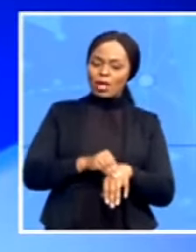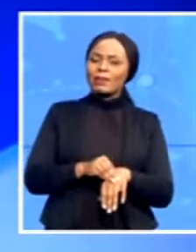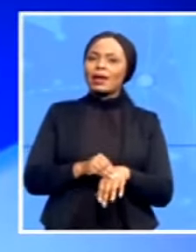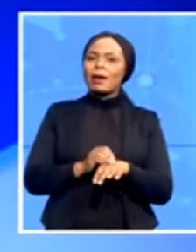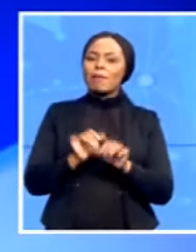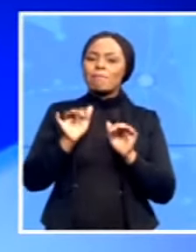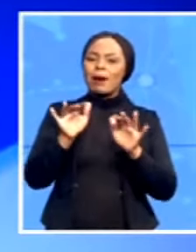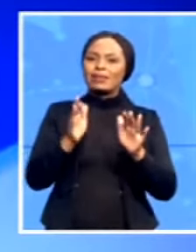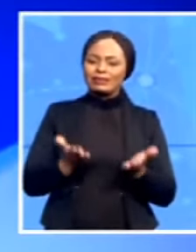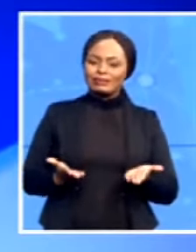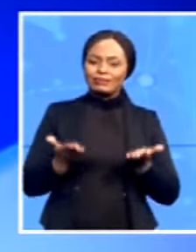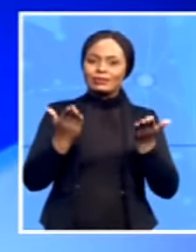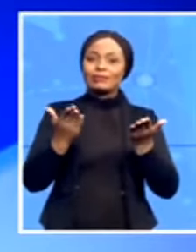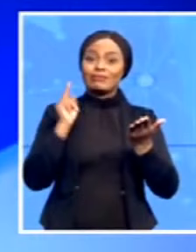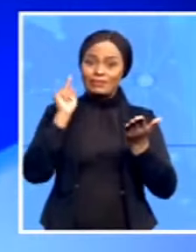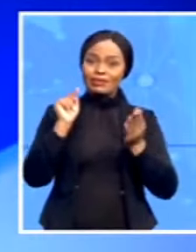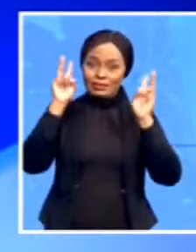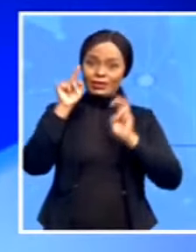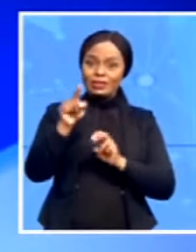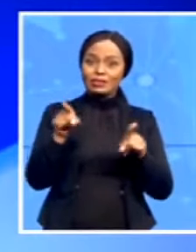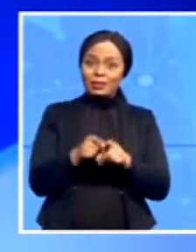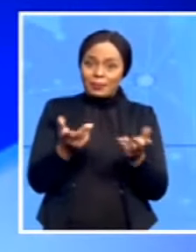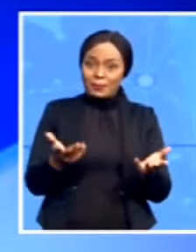I think the current situation of